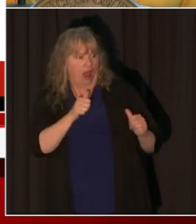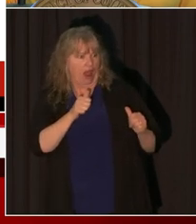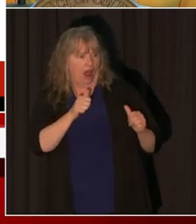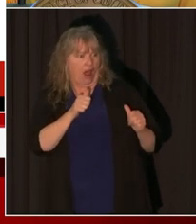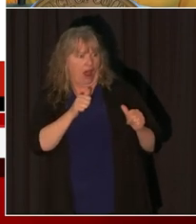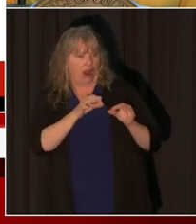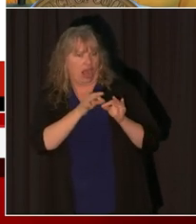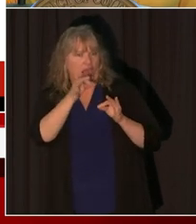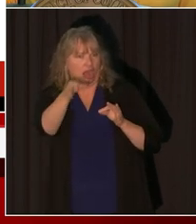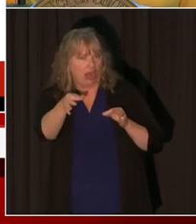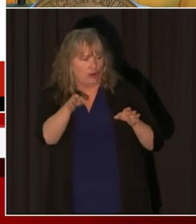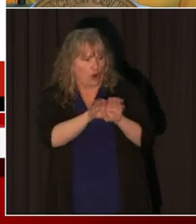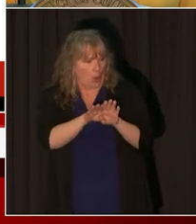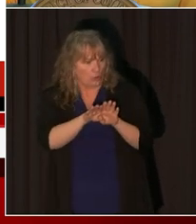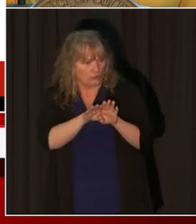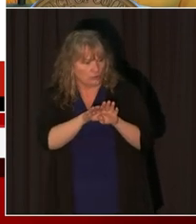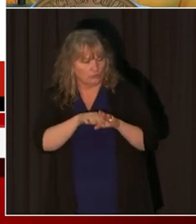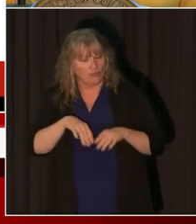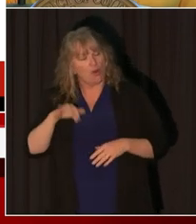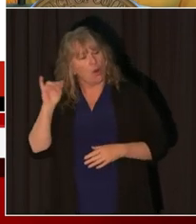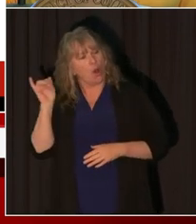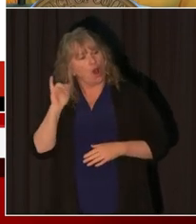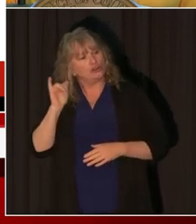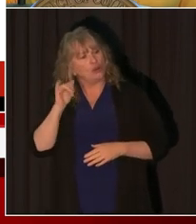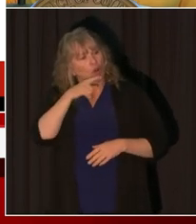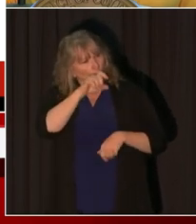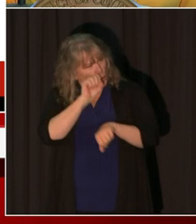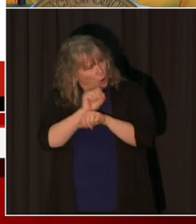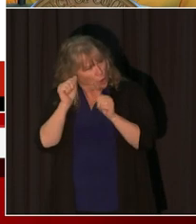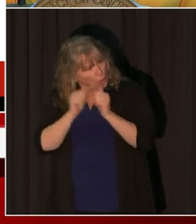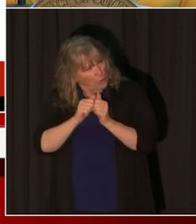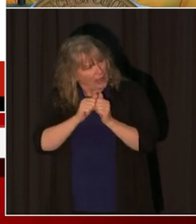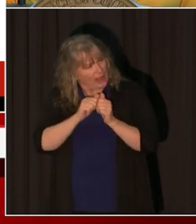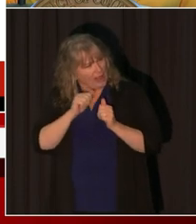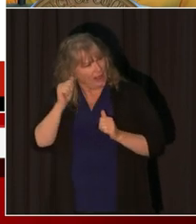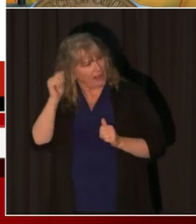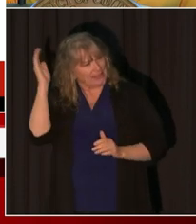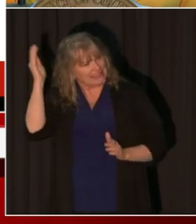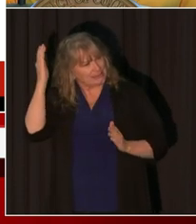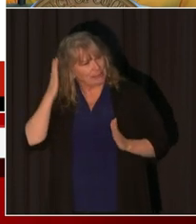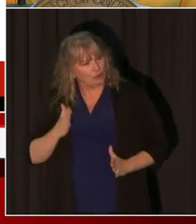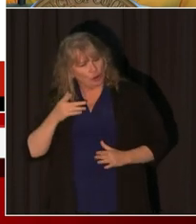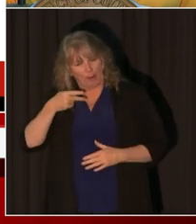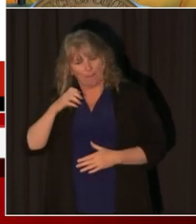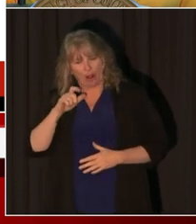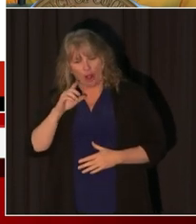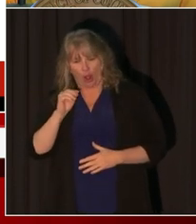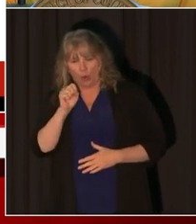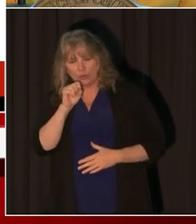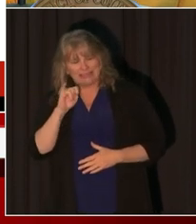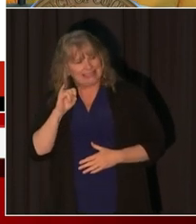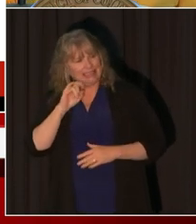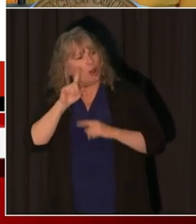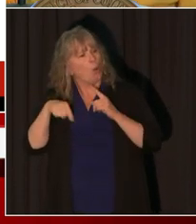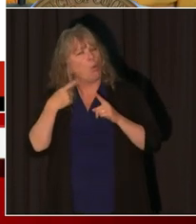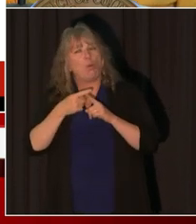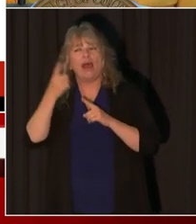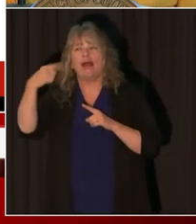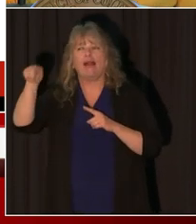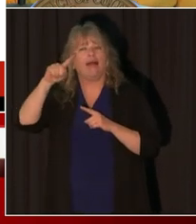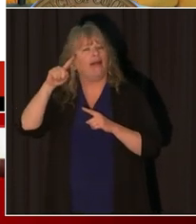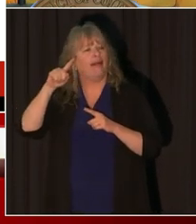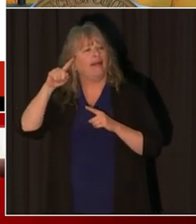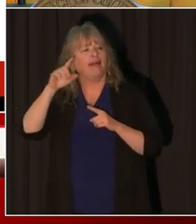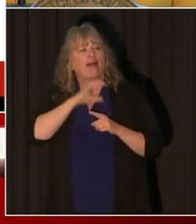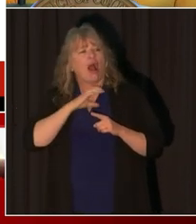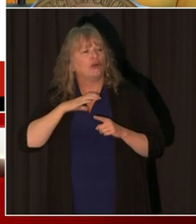extend for so long, and also if you're coordinating with Speaker Pelosi on when lawmakers would return because of the impact